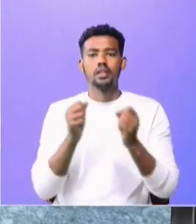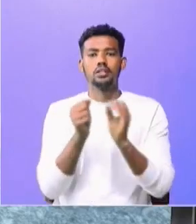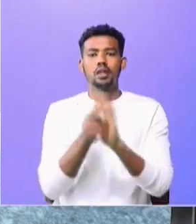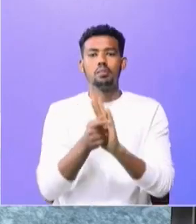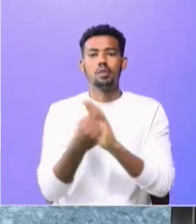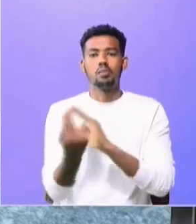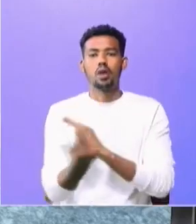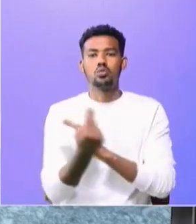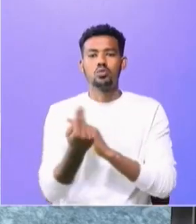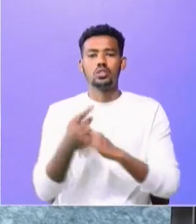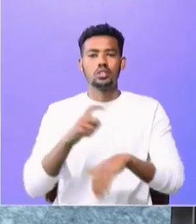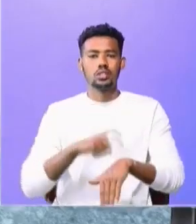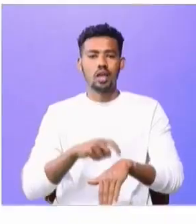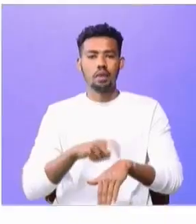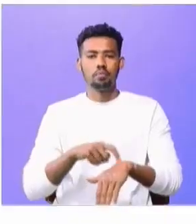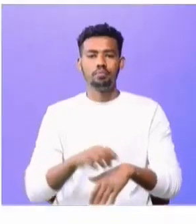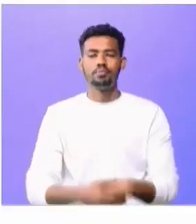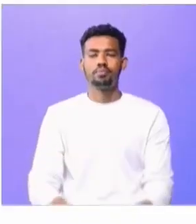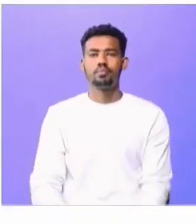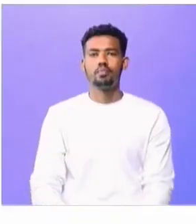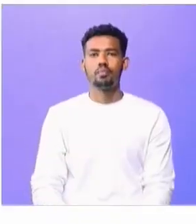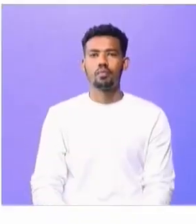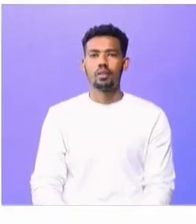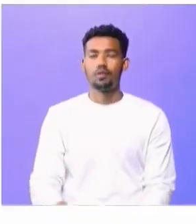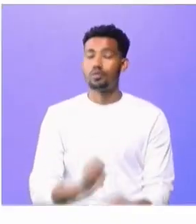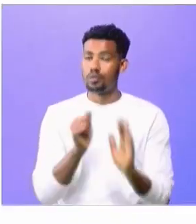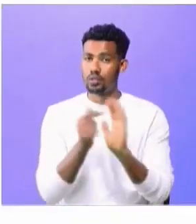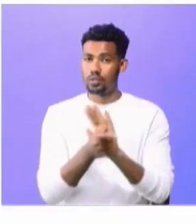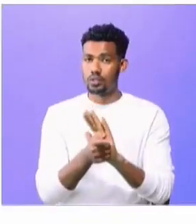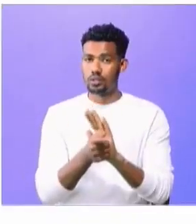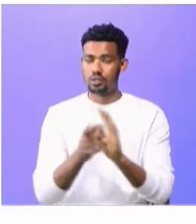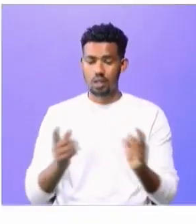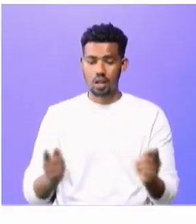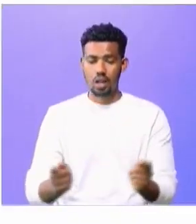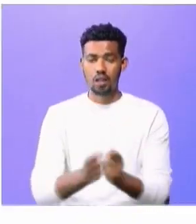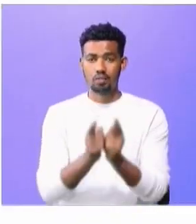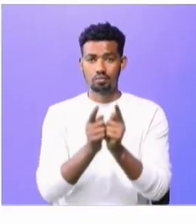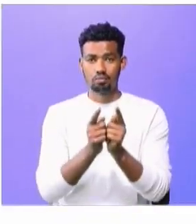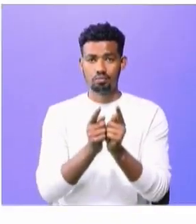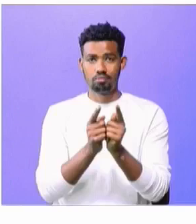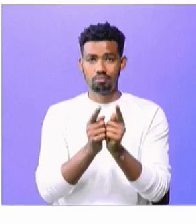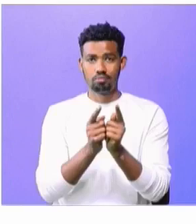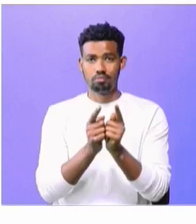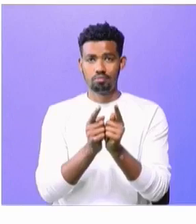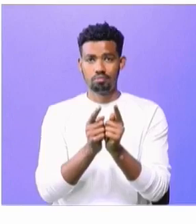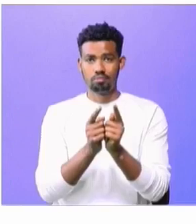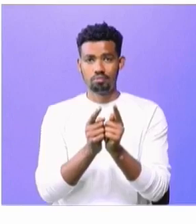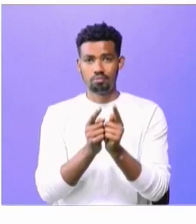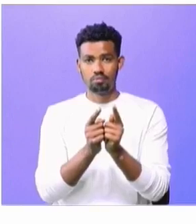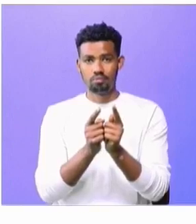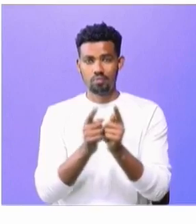time. For example, let me say, let us meet